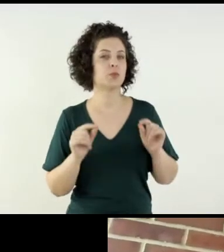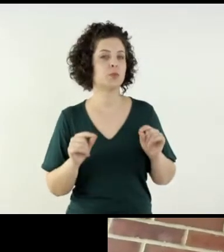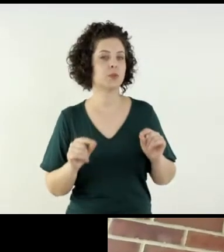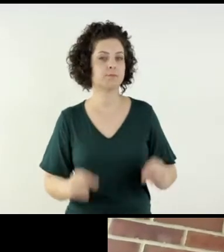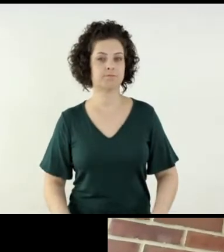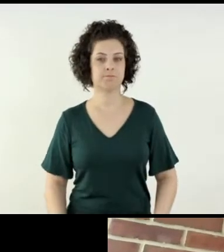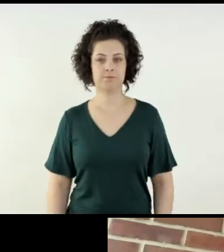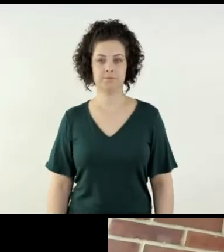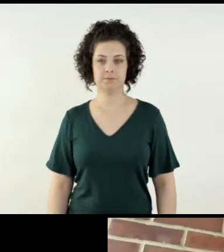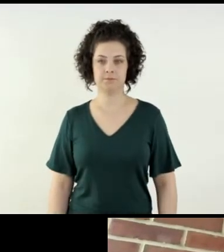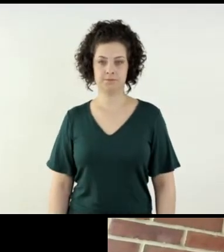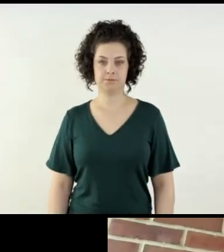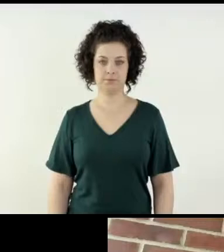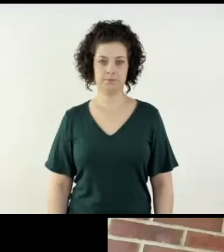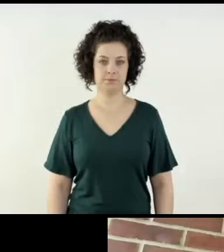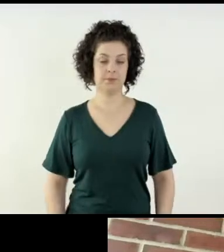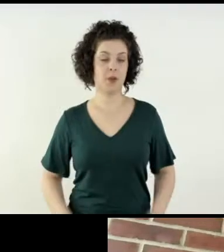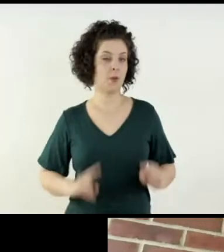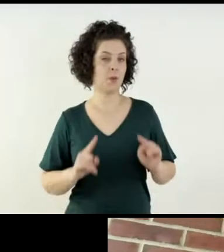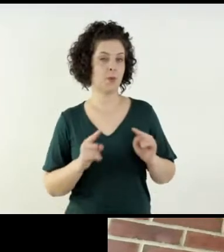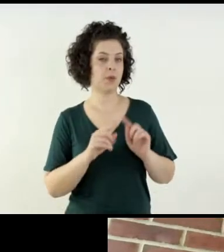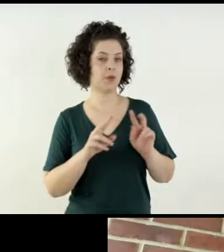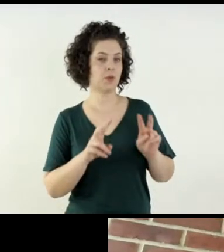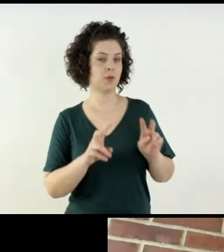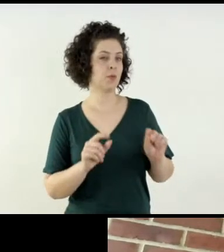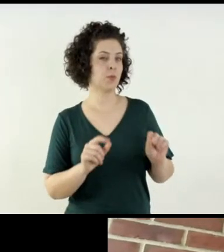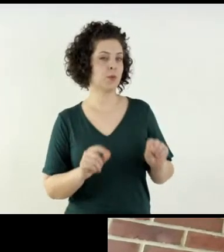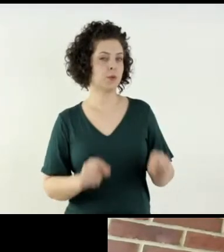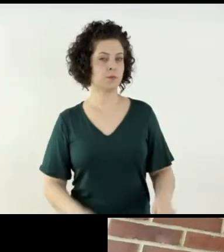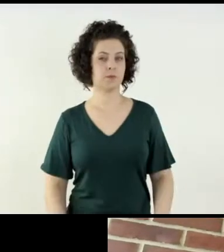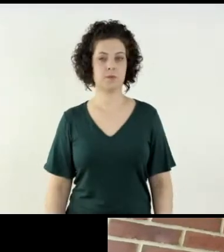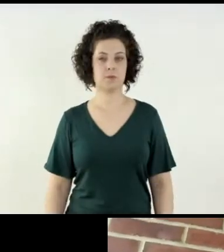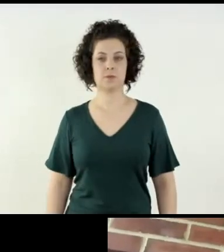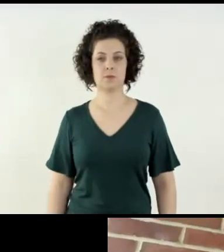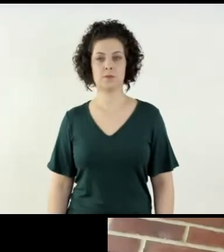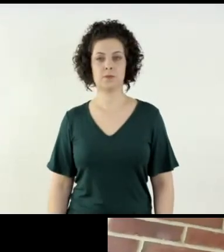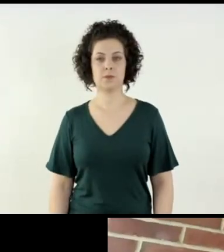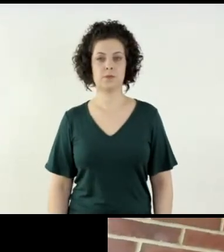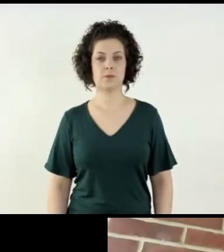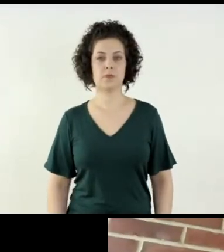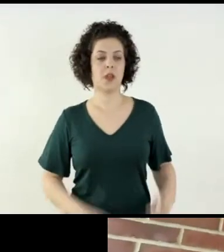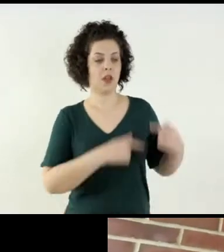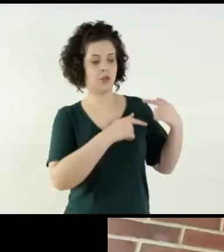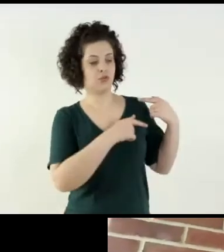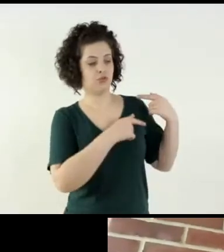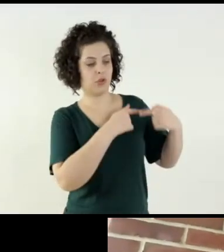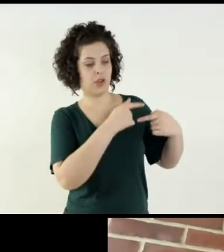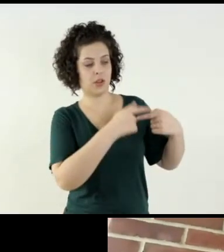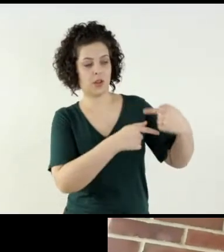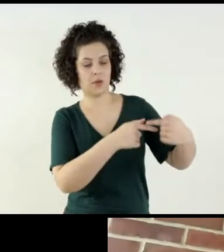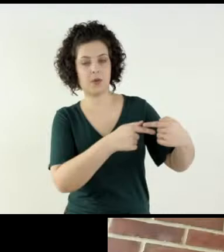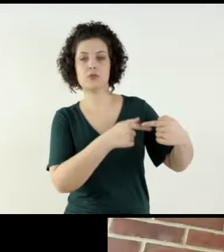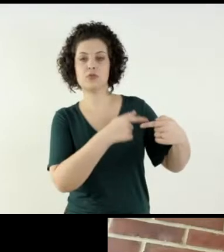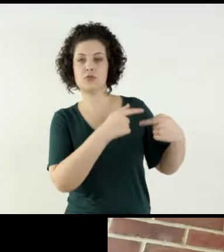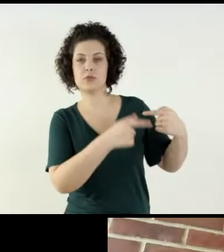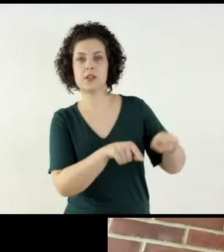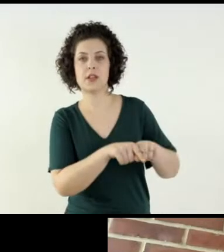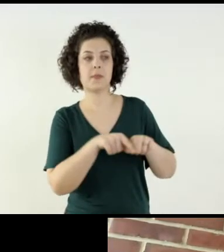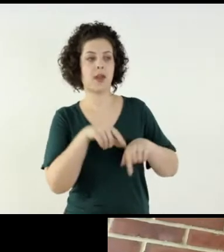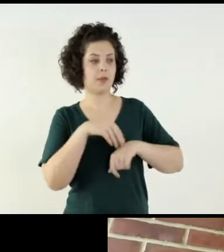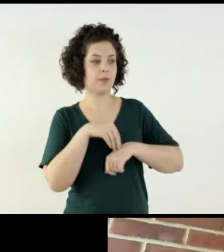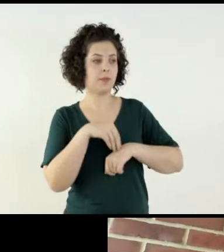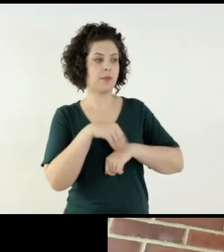with the issue of genealogy and legacy. And I want to touch upon something that you